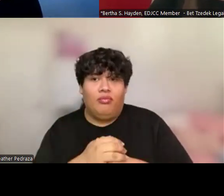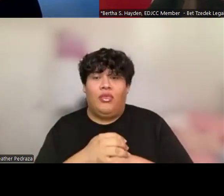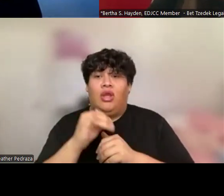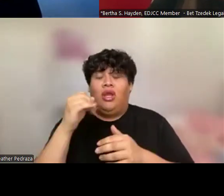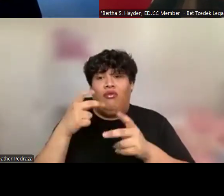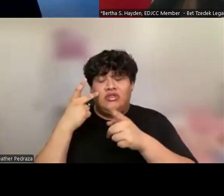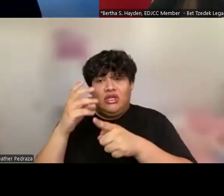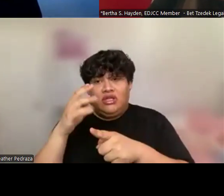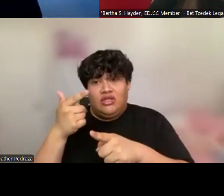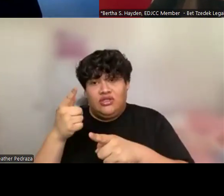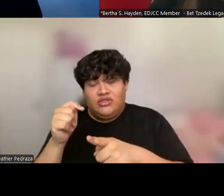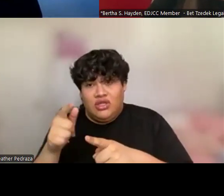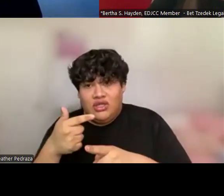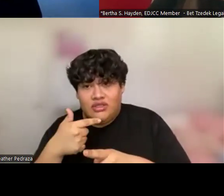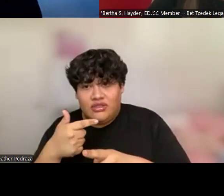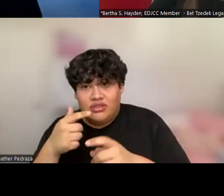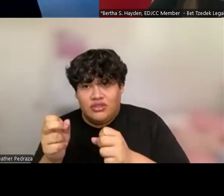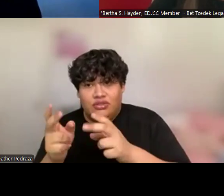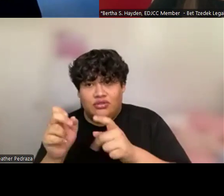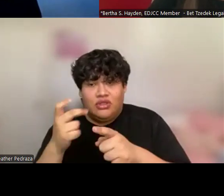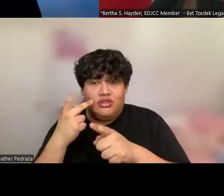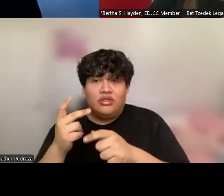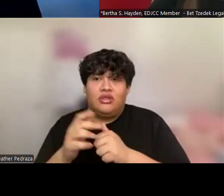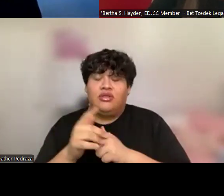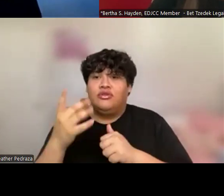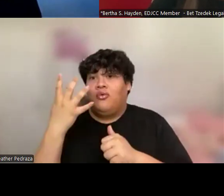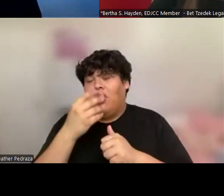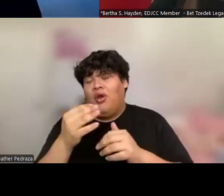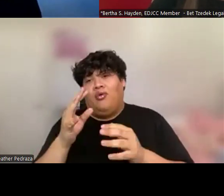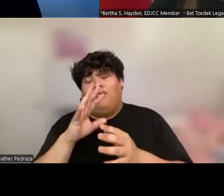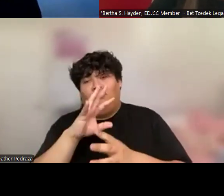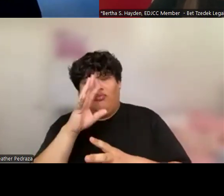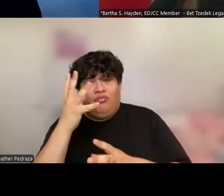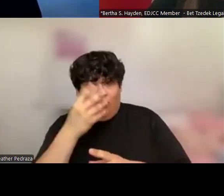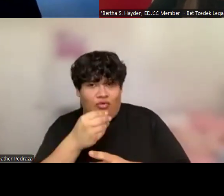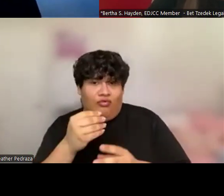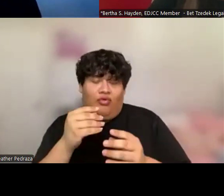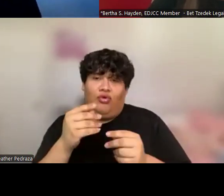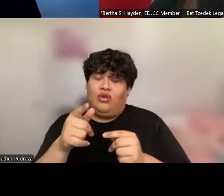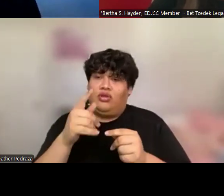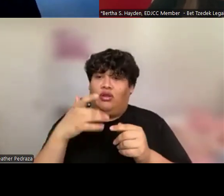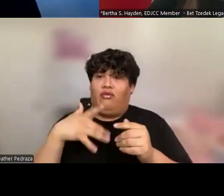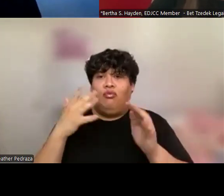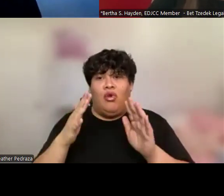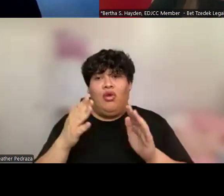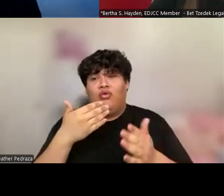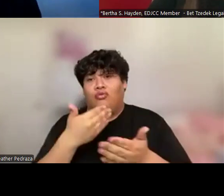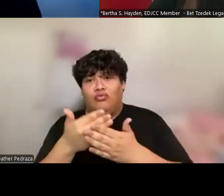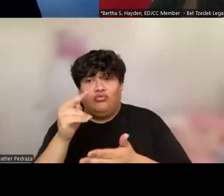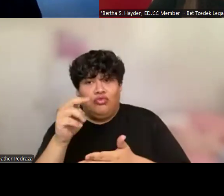chat. Sarah Hooper notes that this was a powerfully and beautifully put. Thank you so much. Bill Proud notes, well